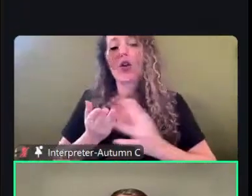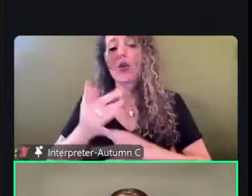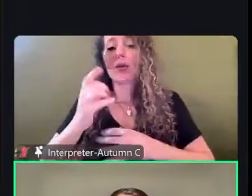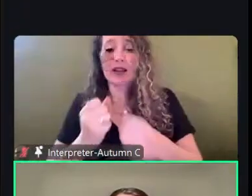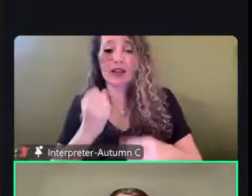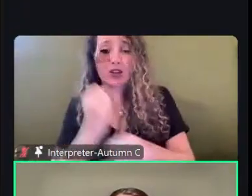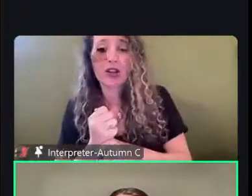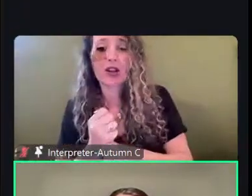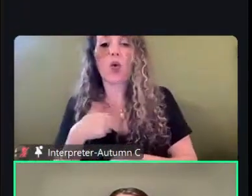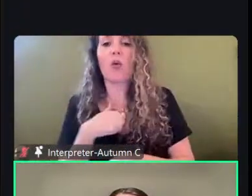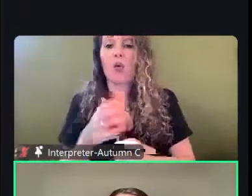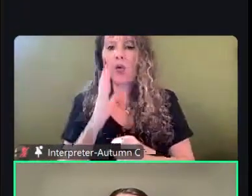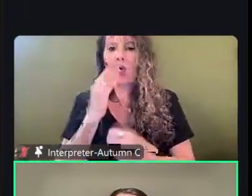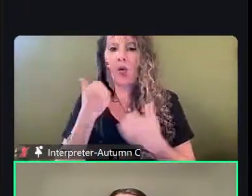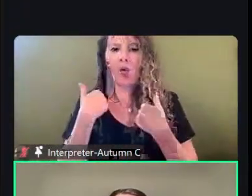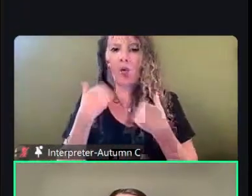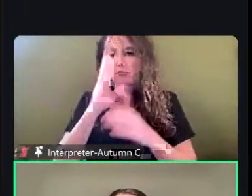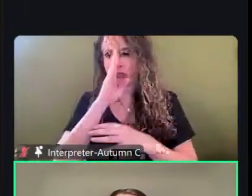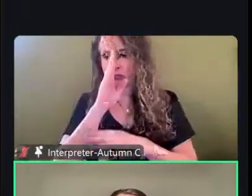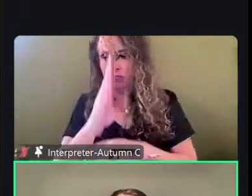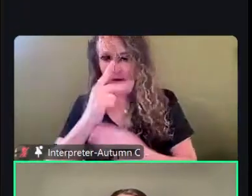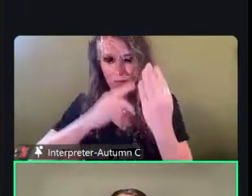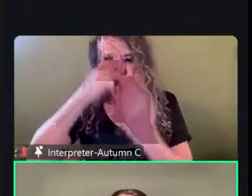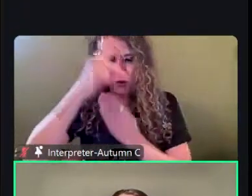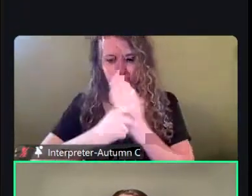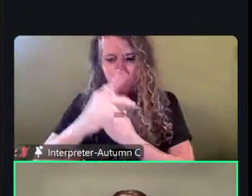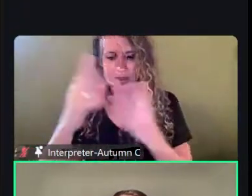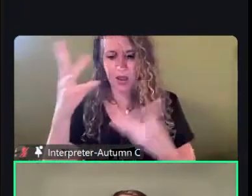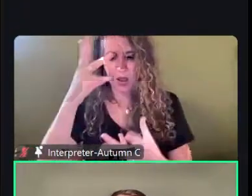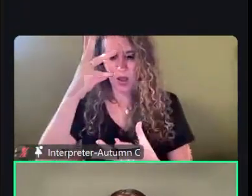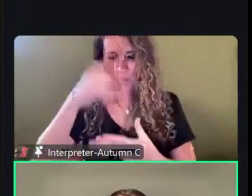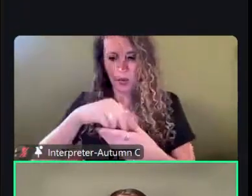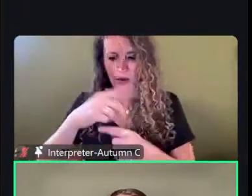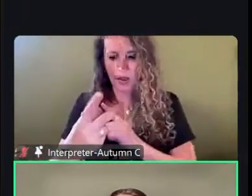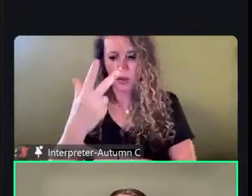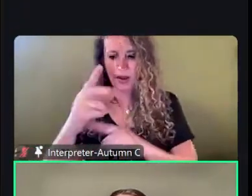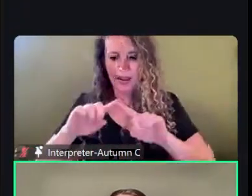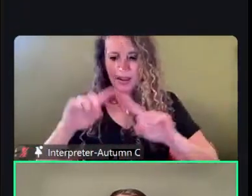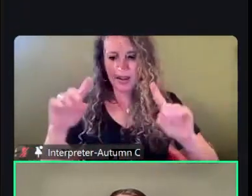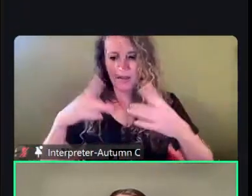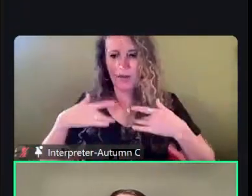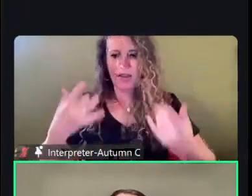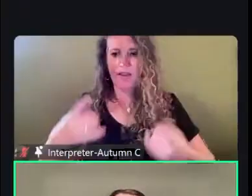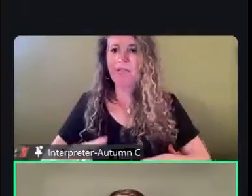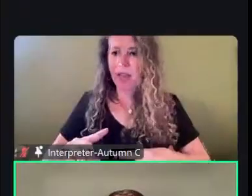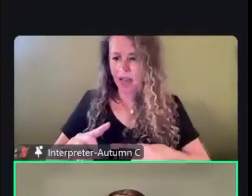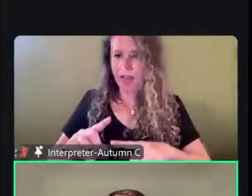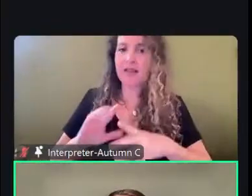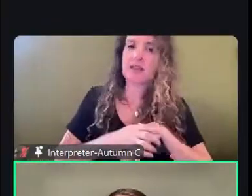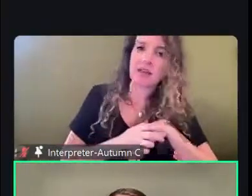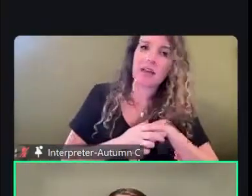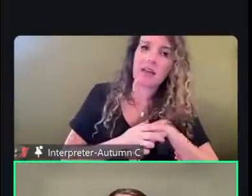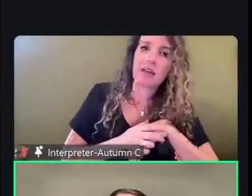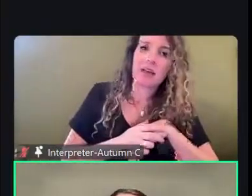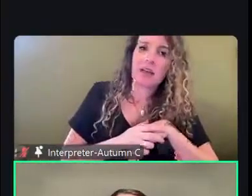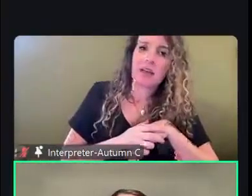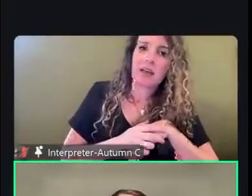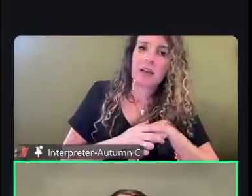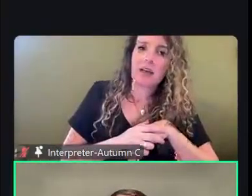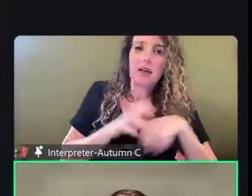had longitudinal programming, including 3 different events and panels with the goal of bringing everybody